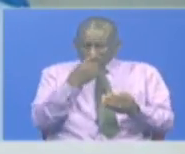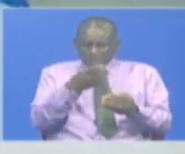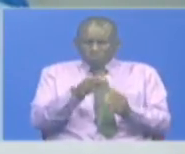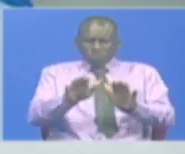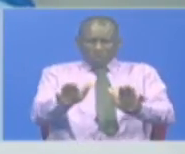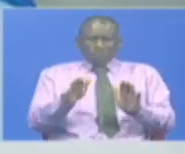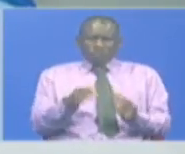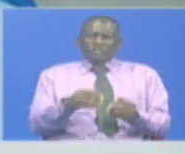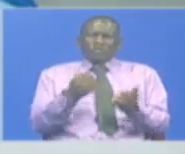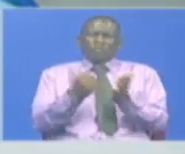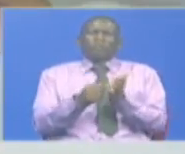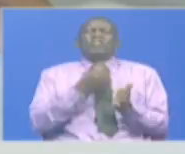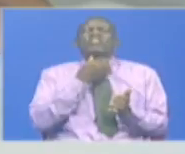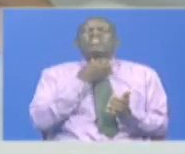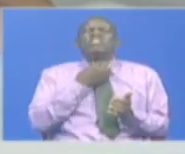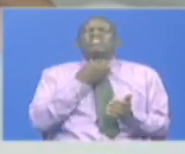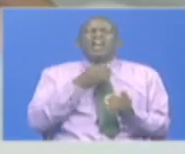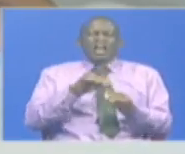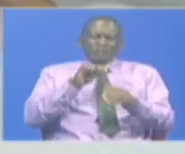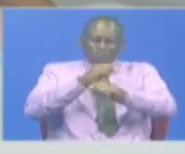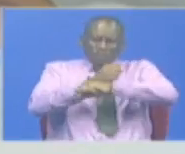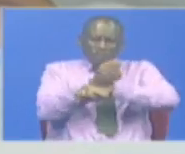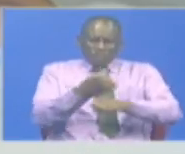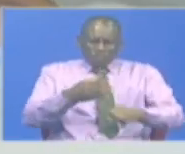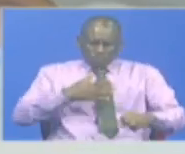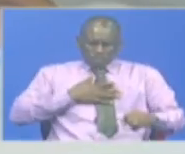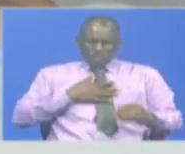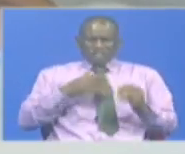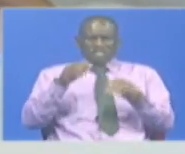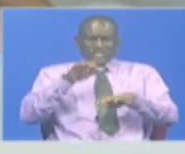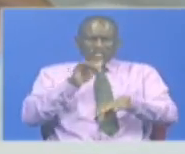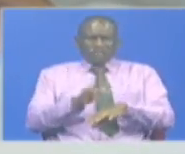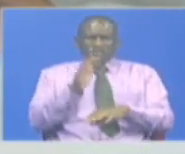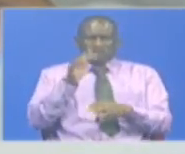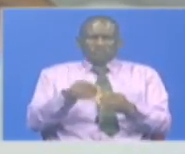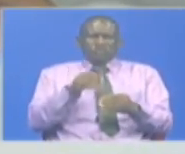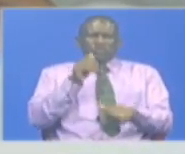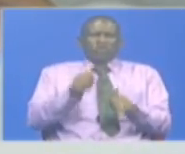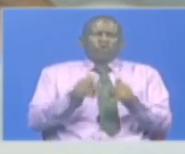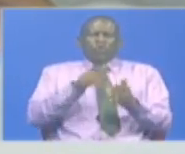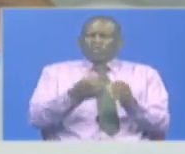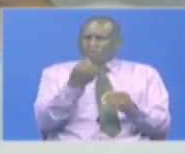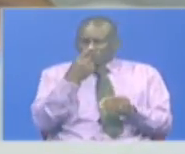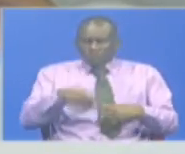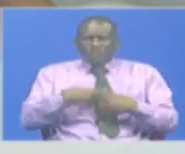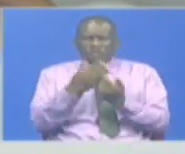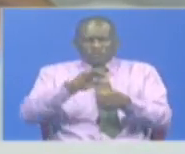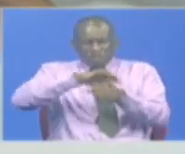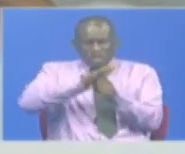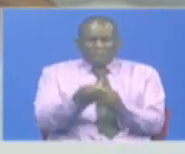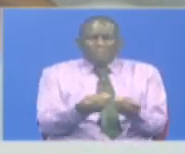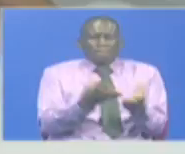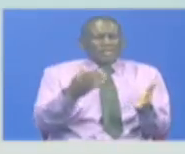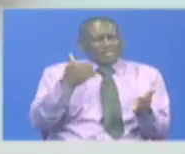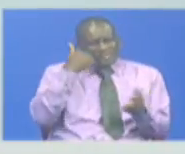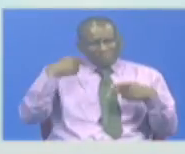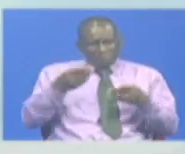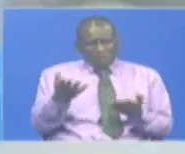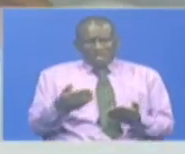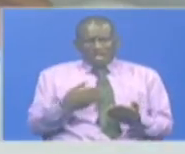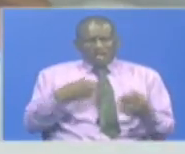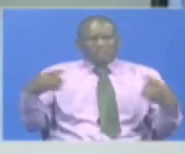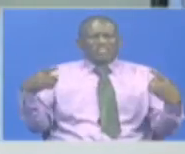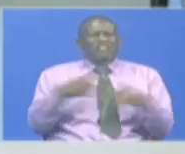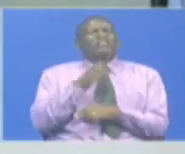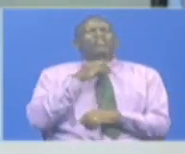them from chest infection. What type of medication do you administer to COVID-19 patients? You see, most patients present with different complaints,